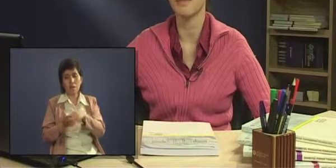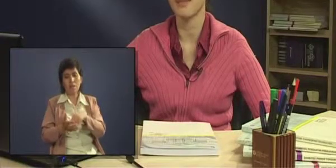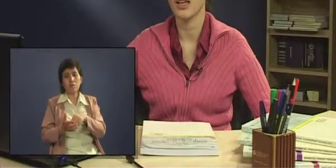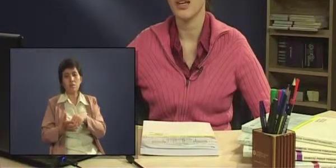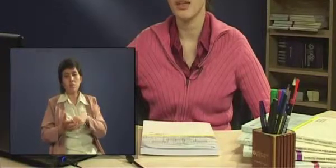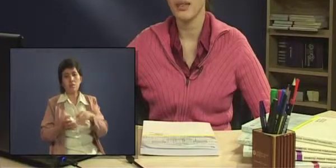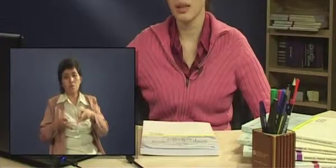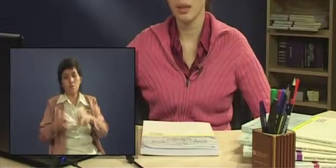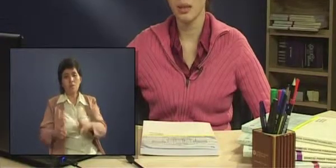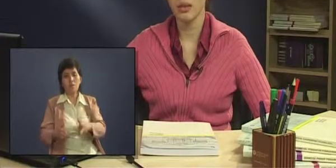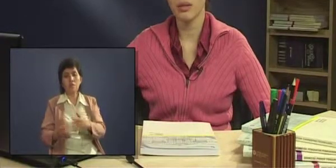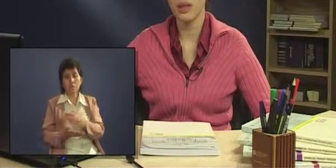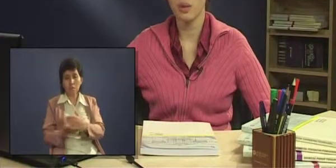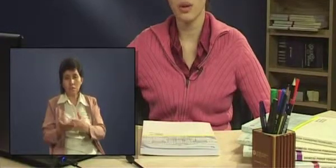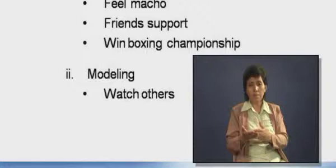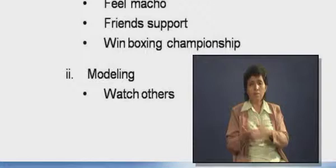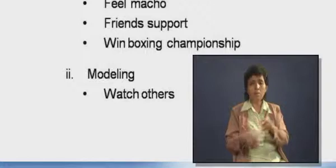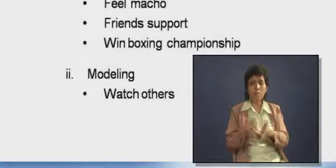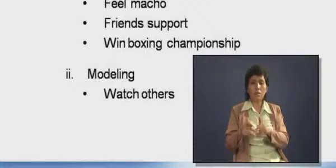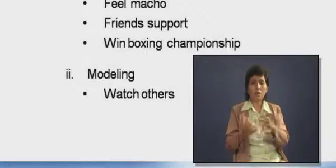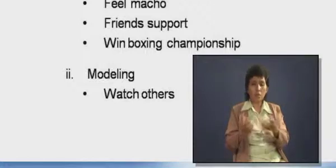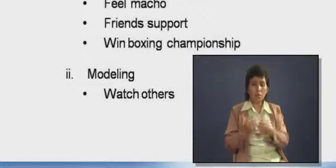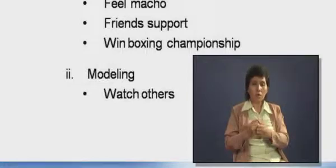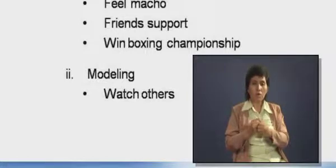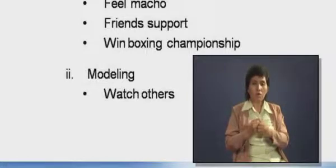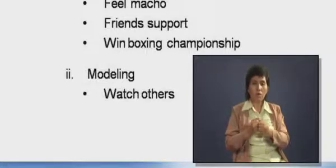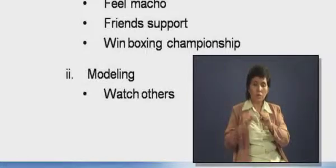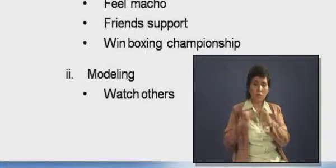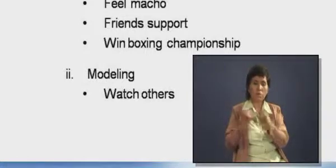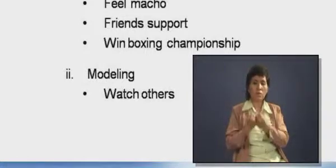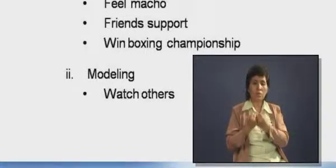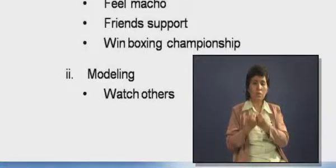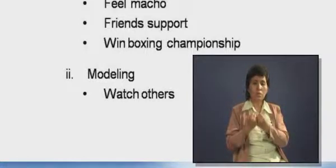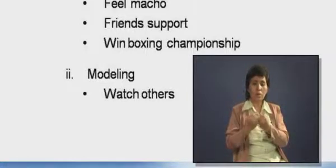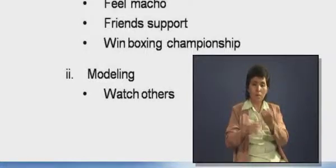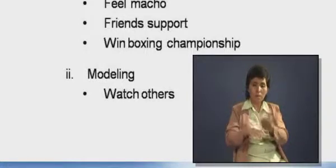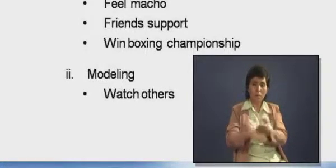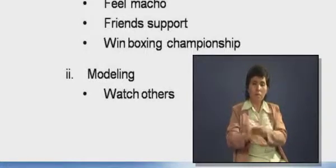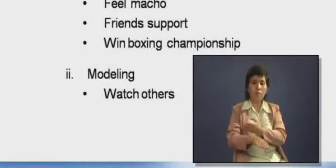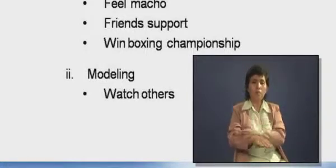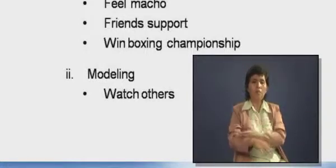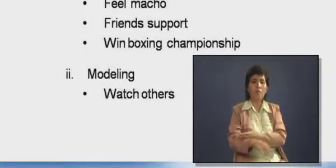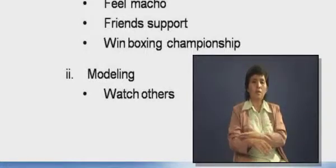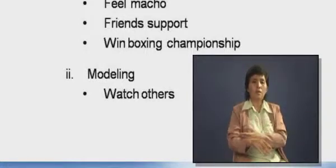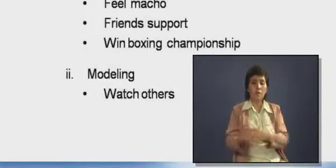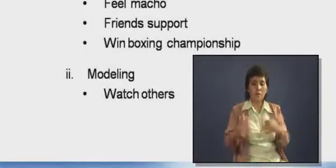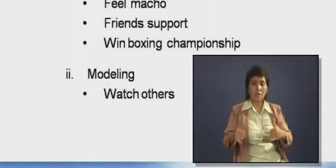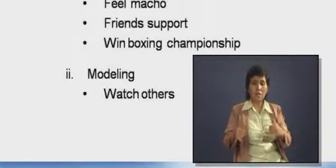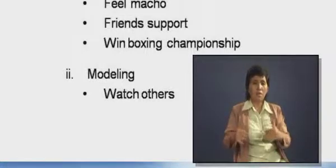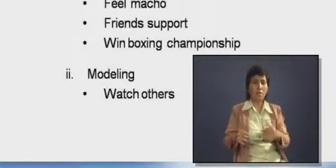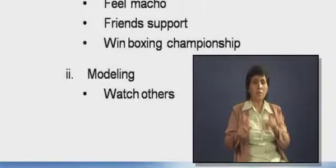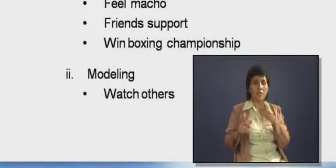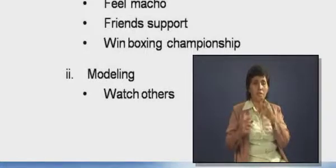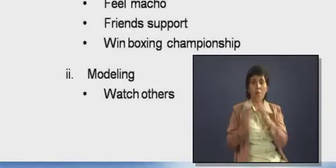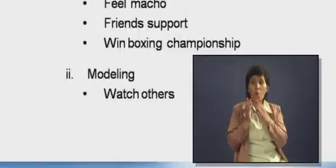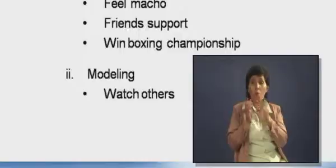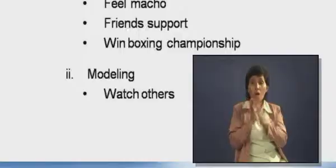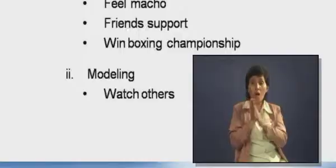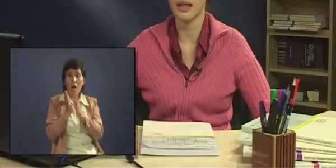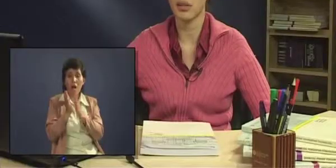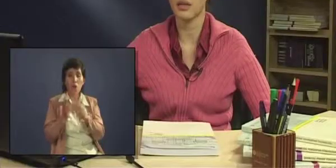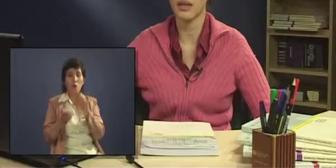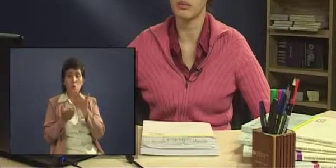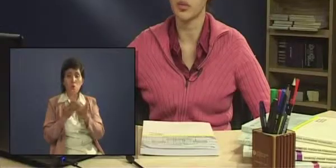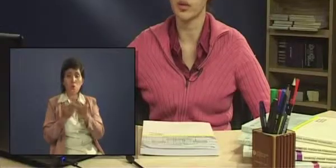Okay, some people, they want social approval. Okay, when they hit people yeah, or their friend just saying good